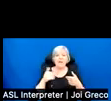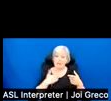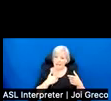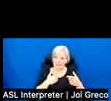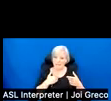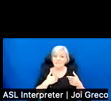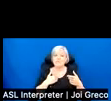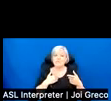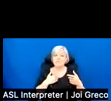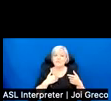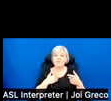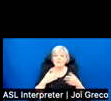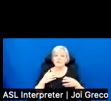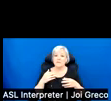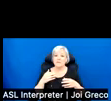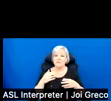achieved retinal